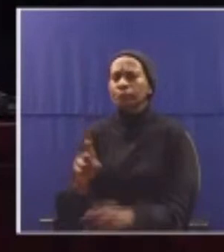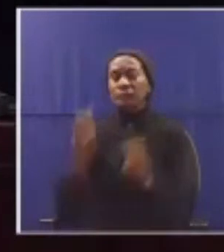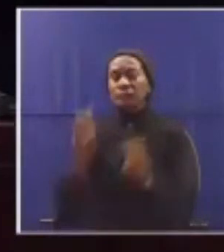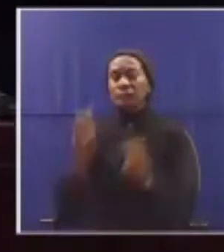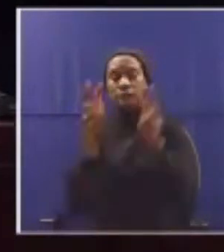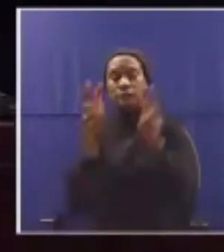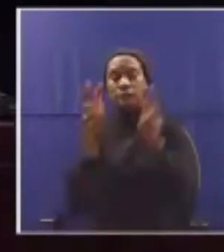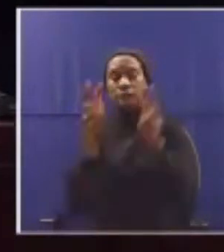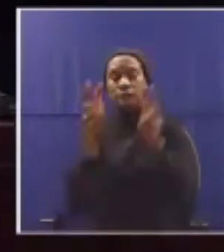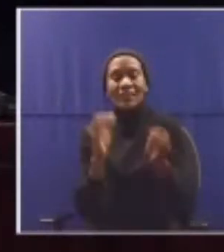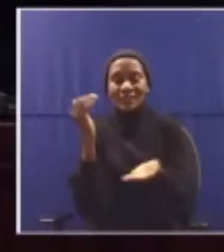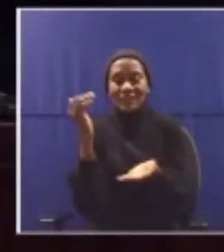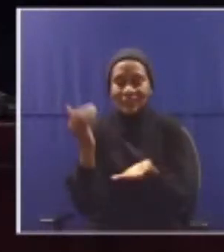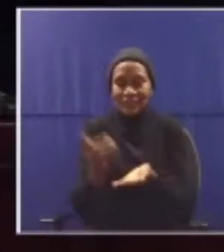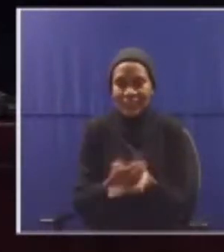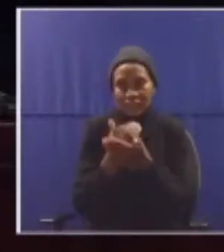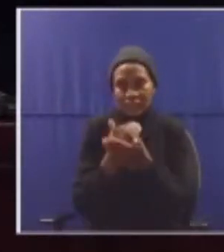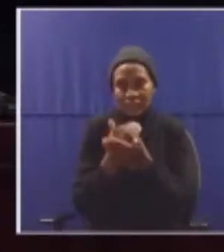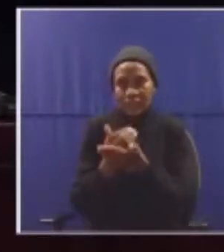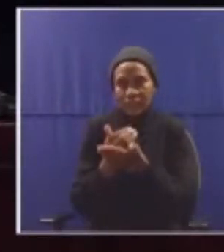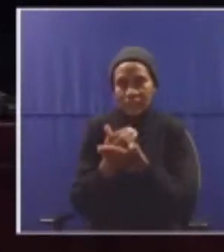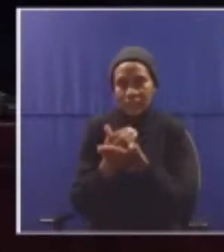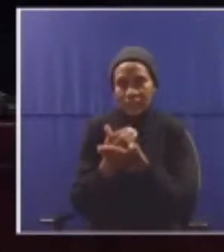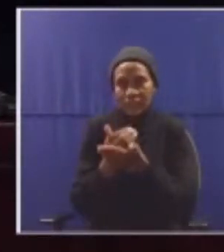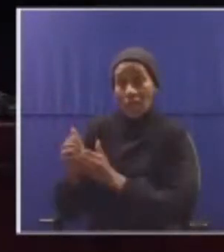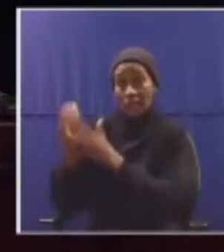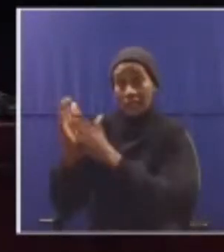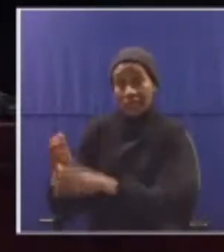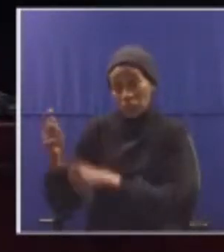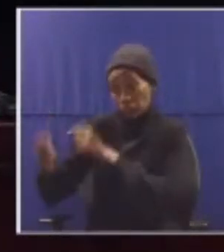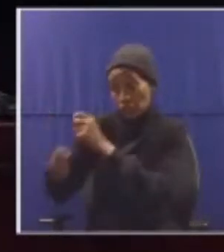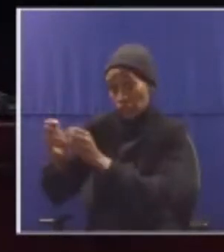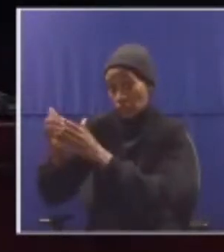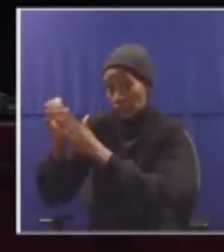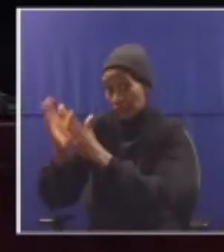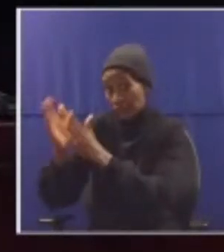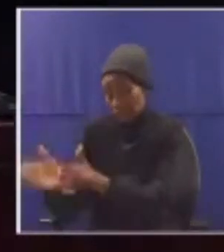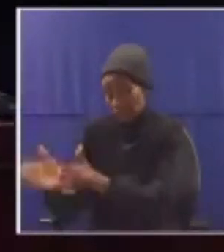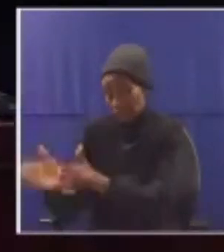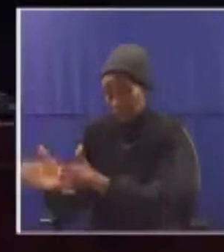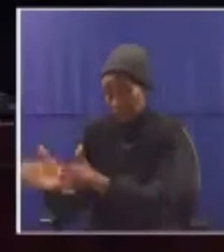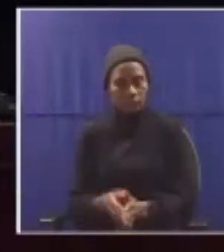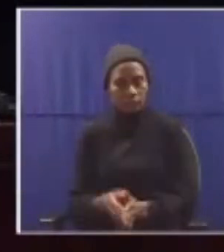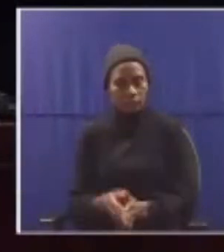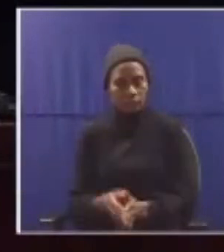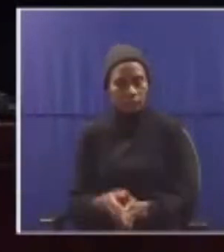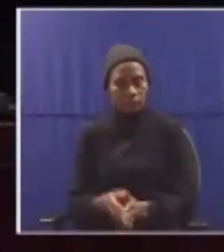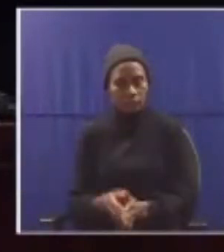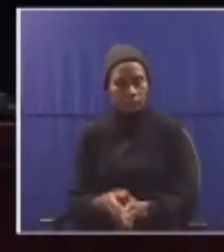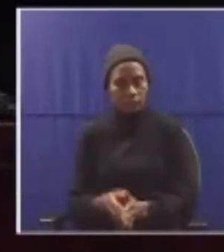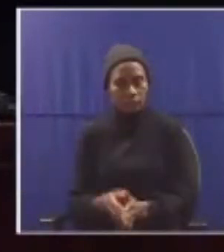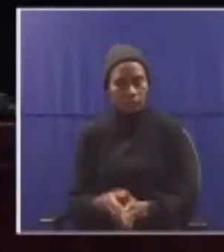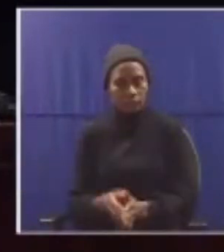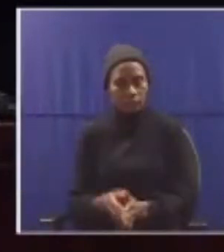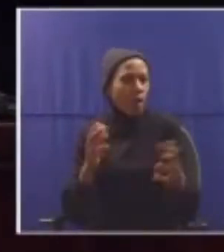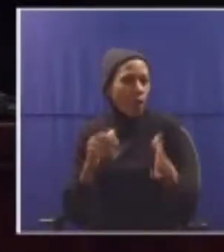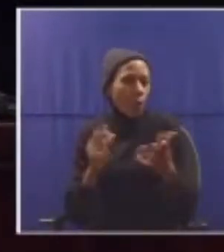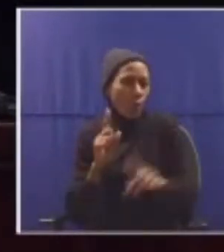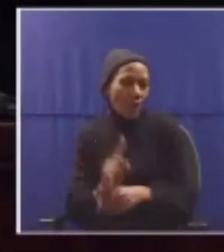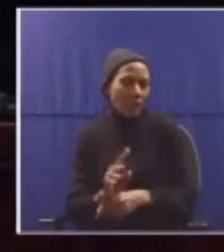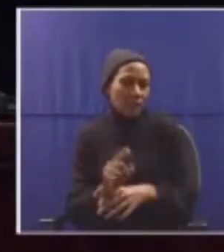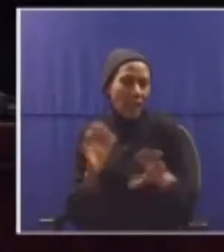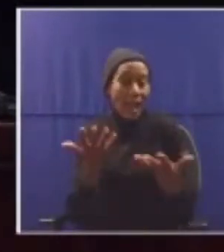issue of the safety of traditional leaders in our country. We also discussed the importance of strengthening